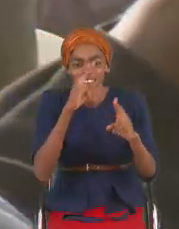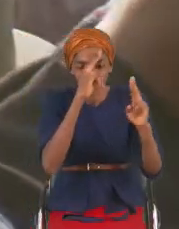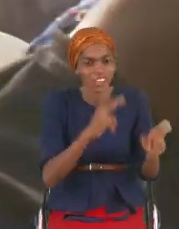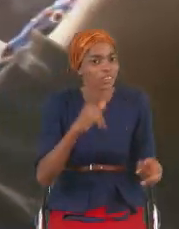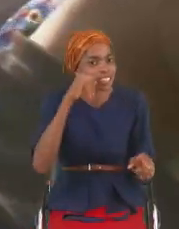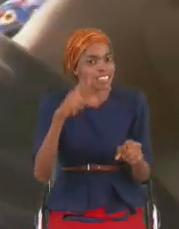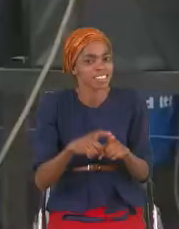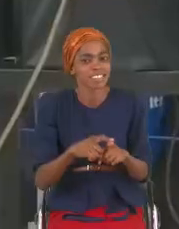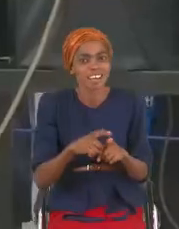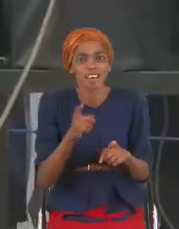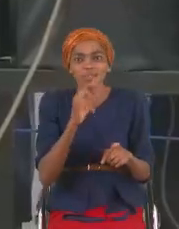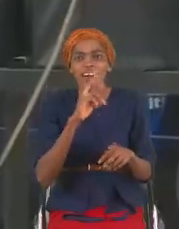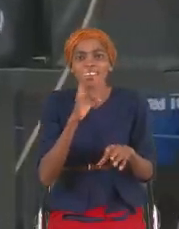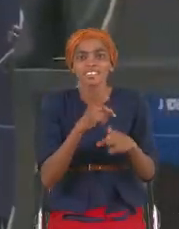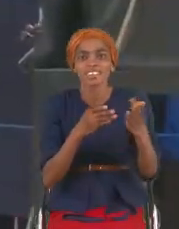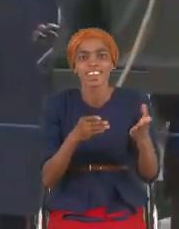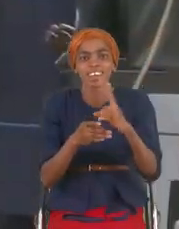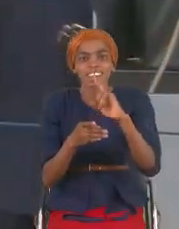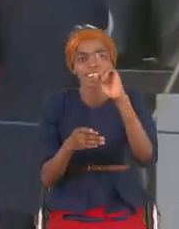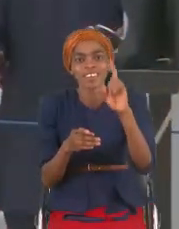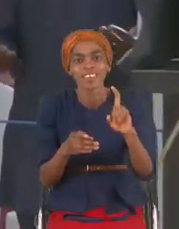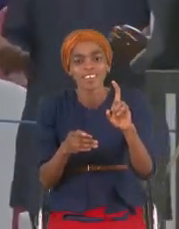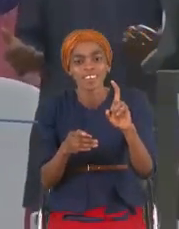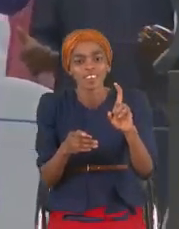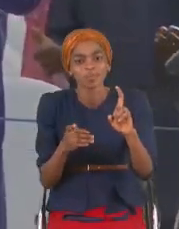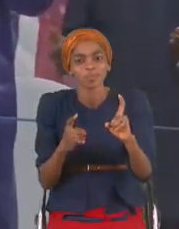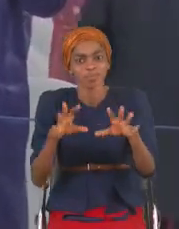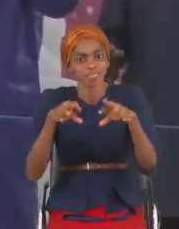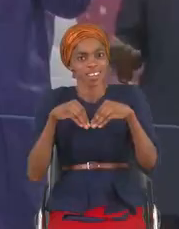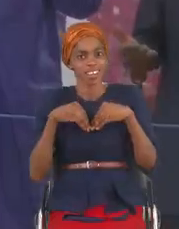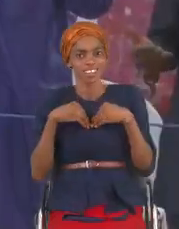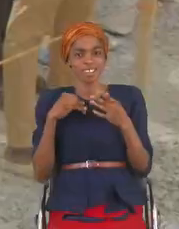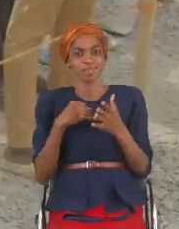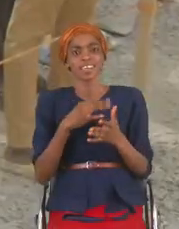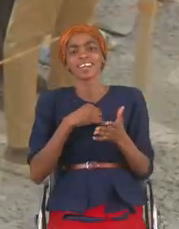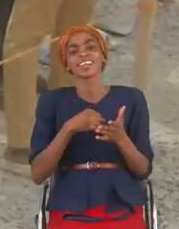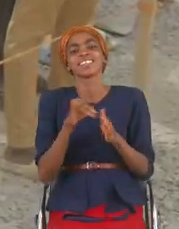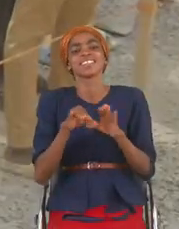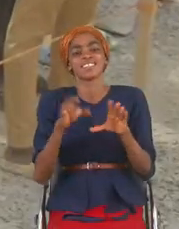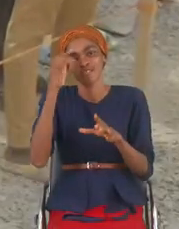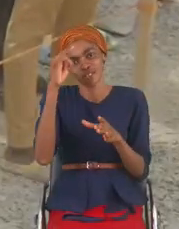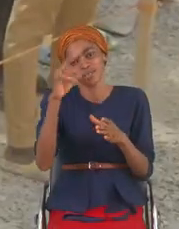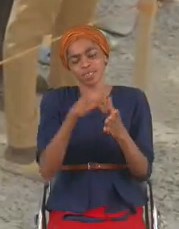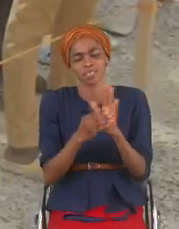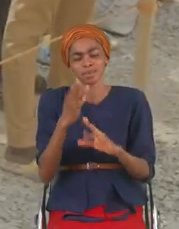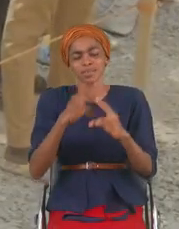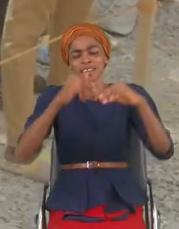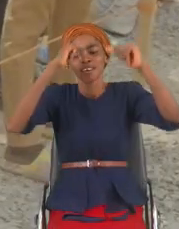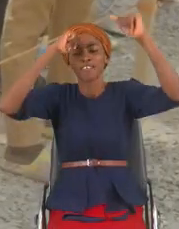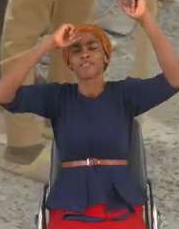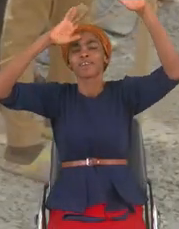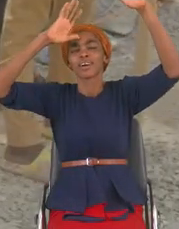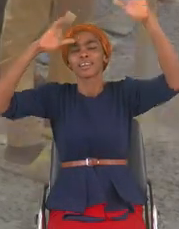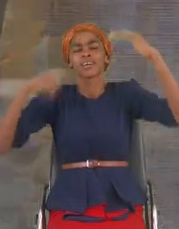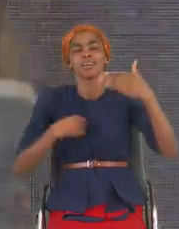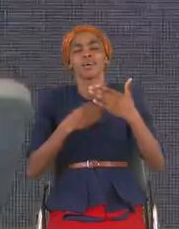honored minister, where are you there? Accept it, it is now. Yes. Father, we thank